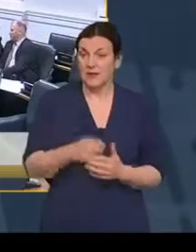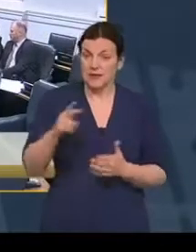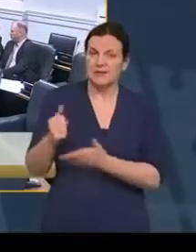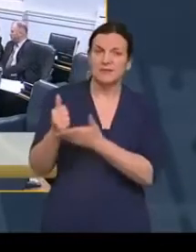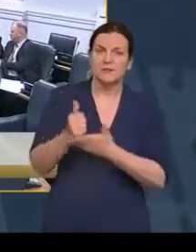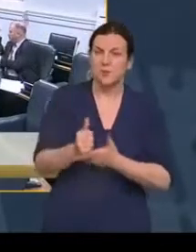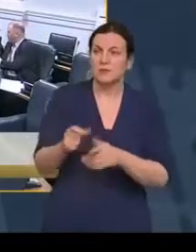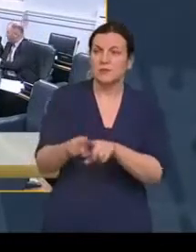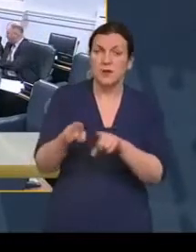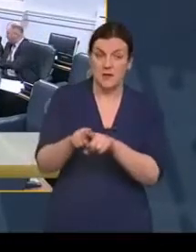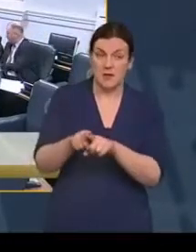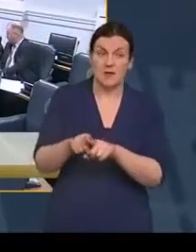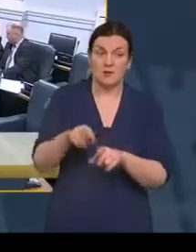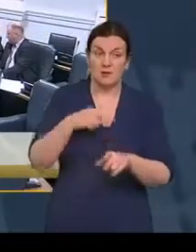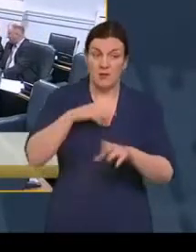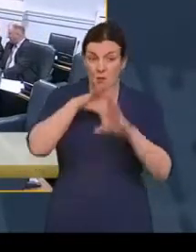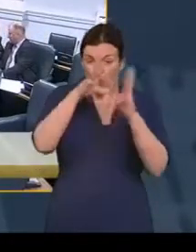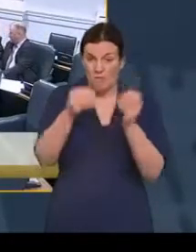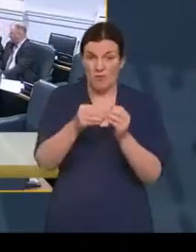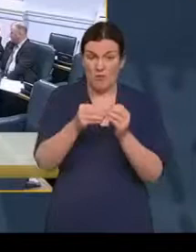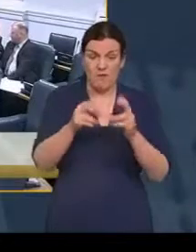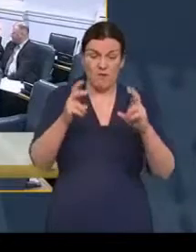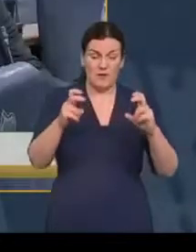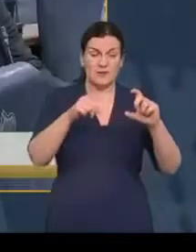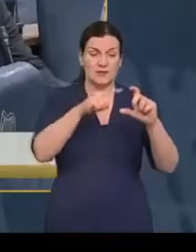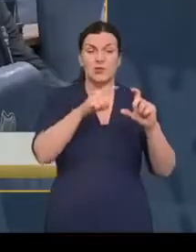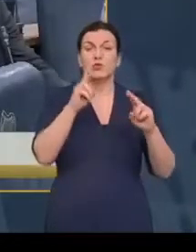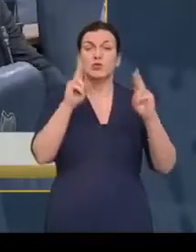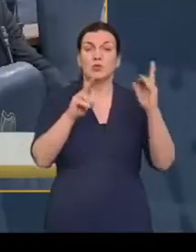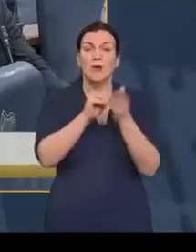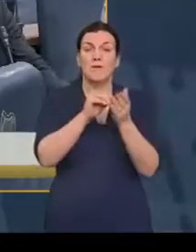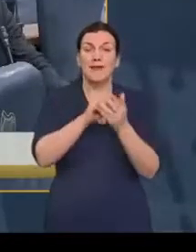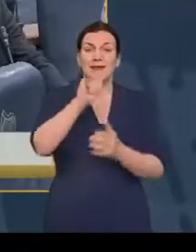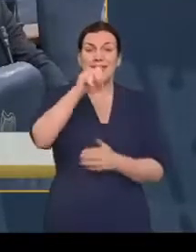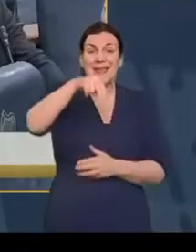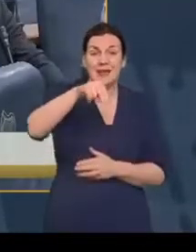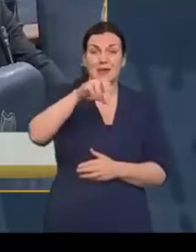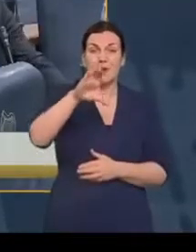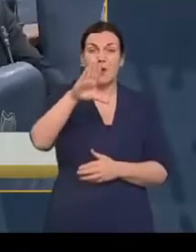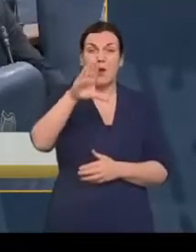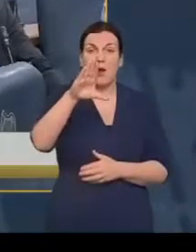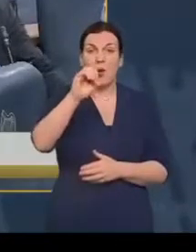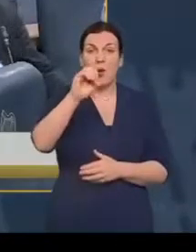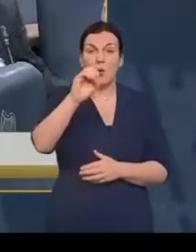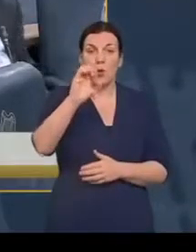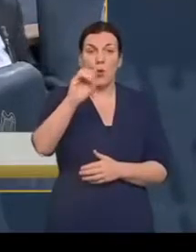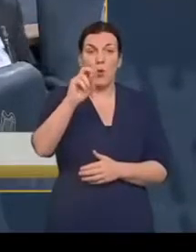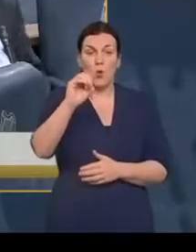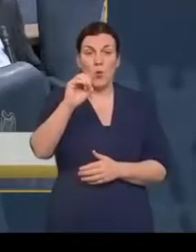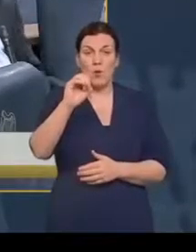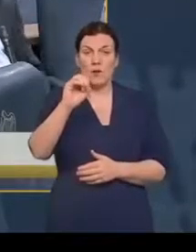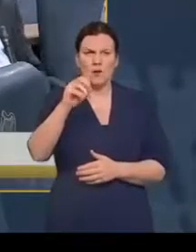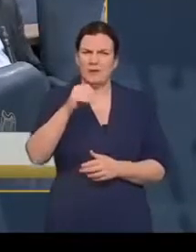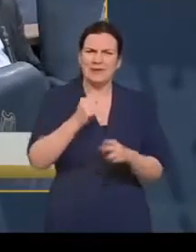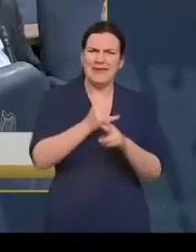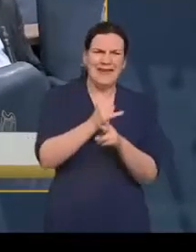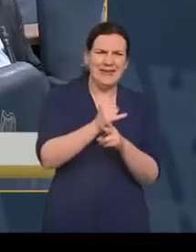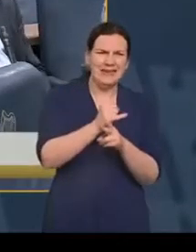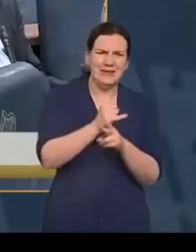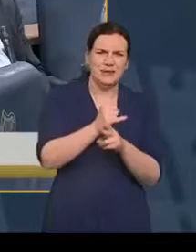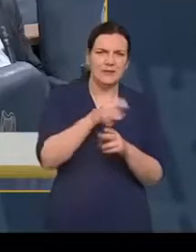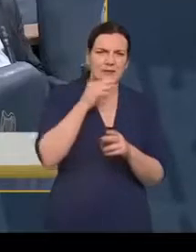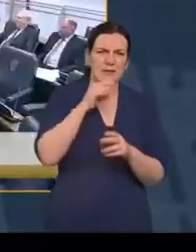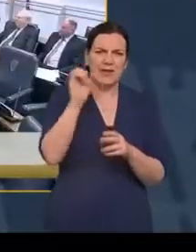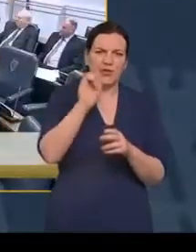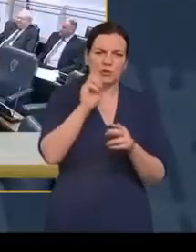Senator McDowell? The entire phrase in Latin is in loco parentis. I mean, the in is not an English in;